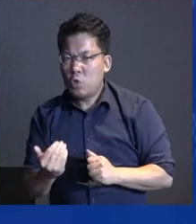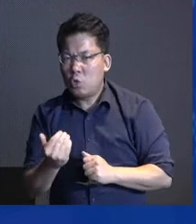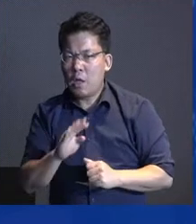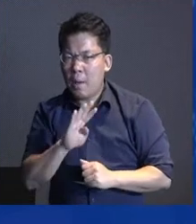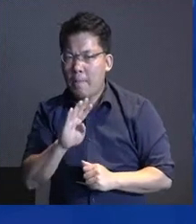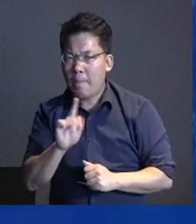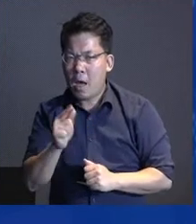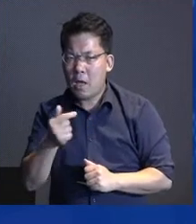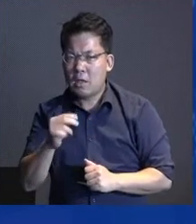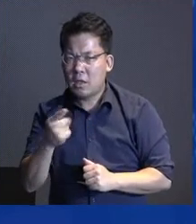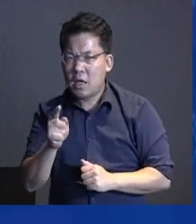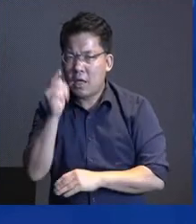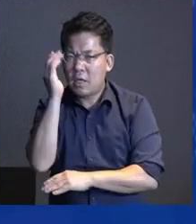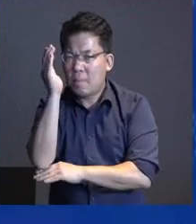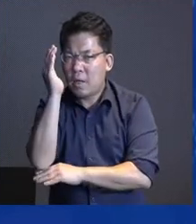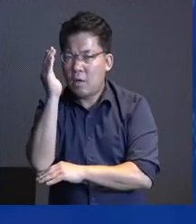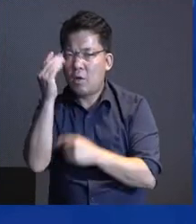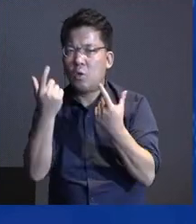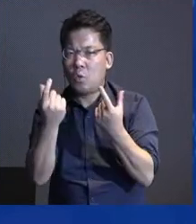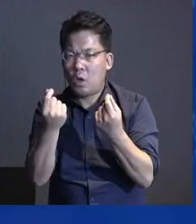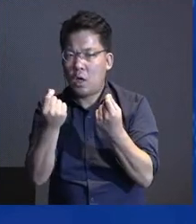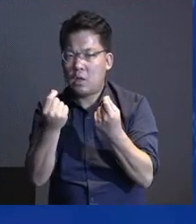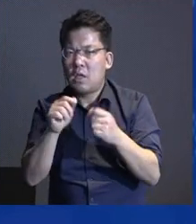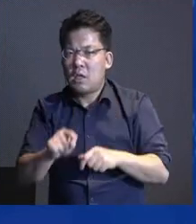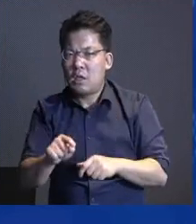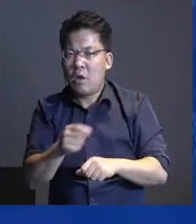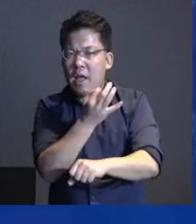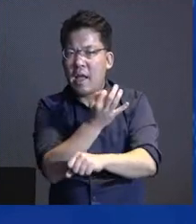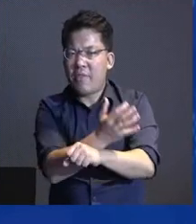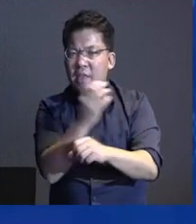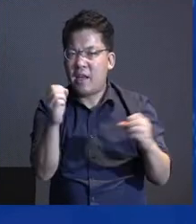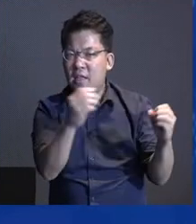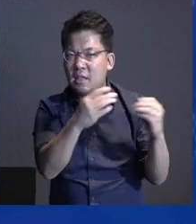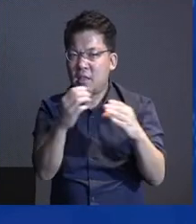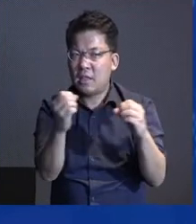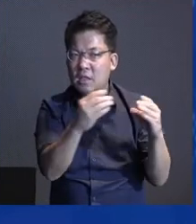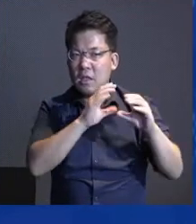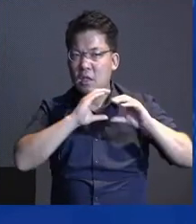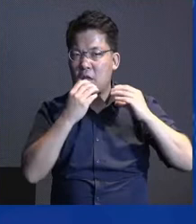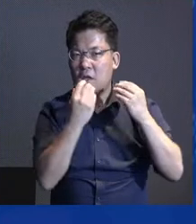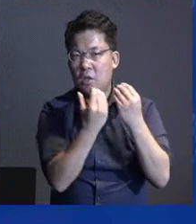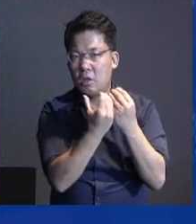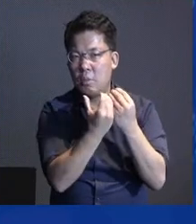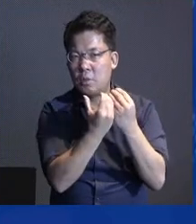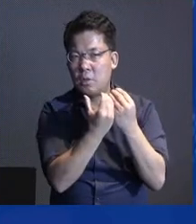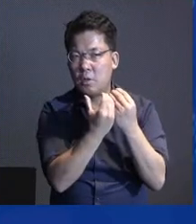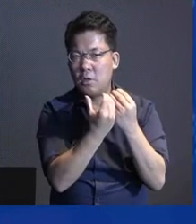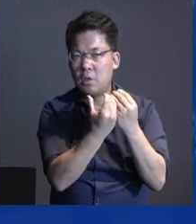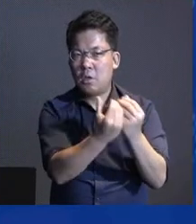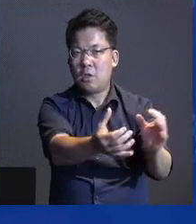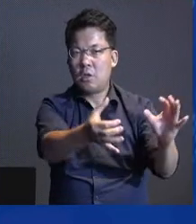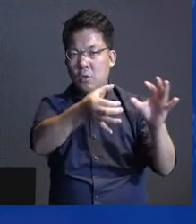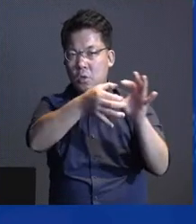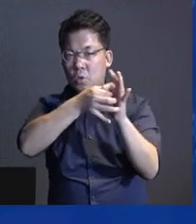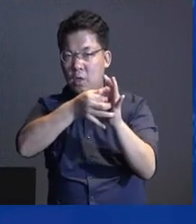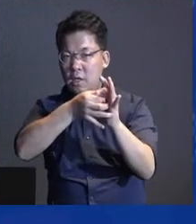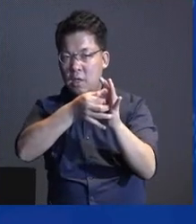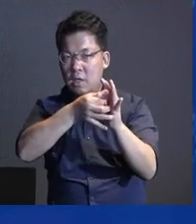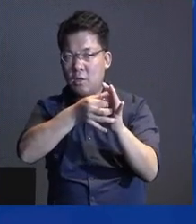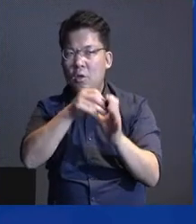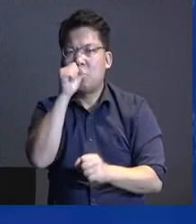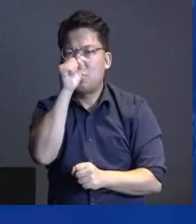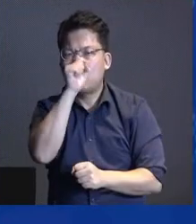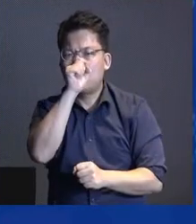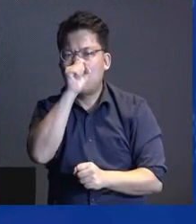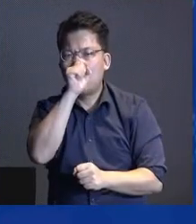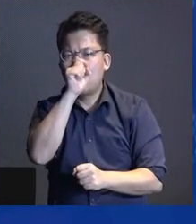informal chat sessions, where she's holding up some questions for everyone to join